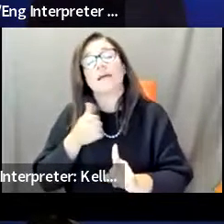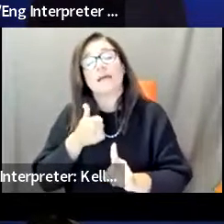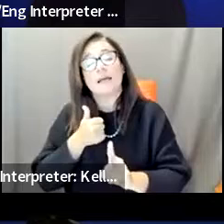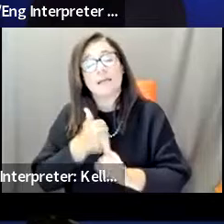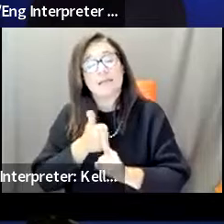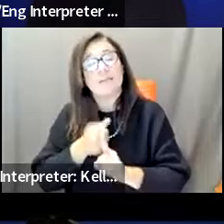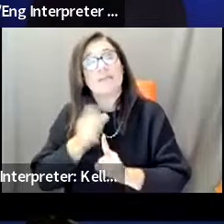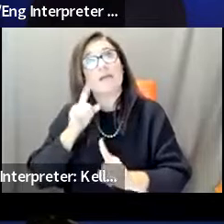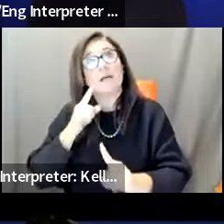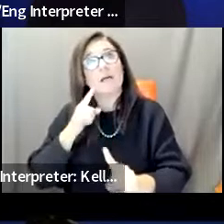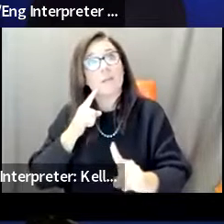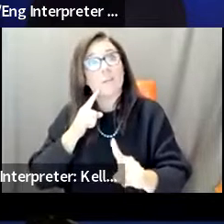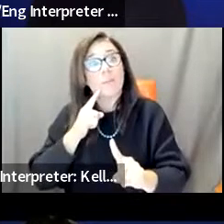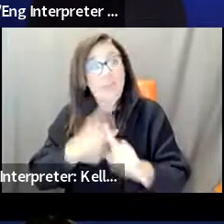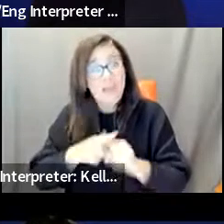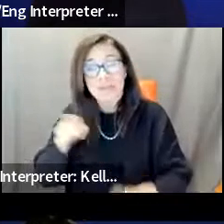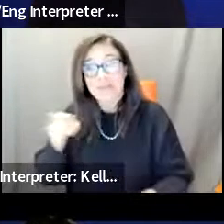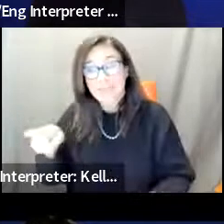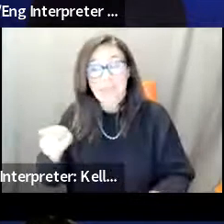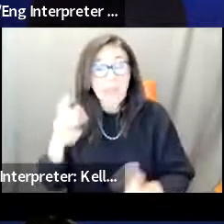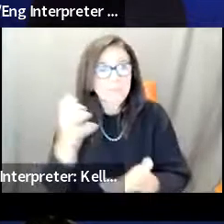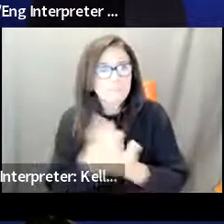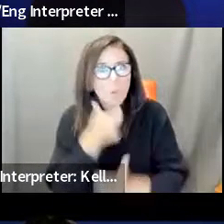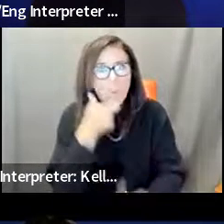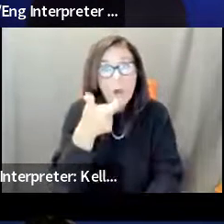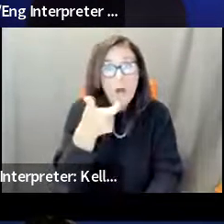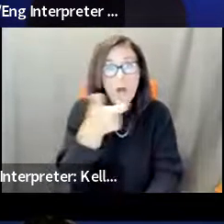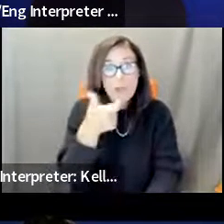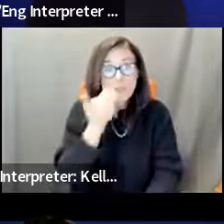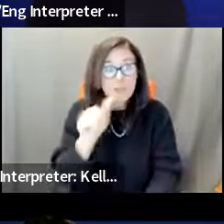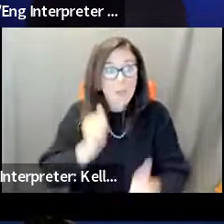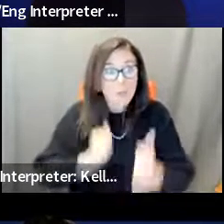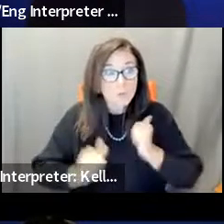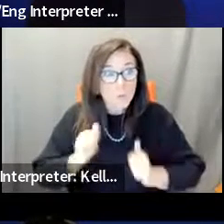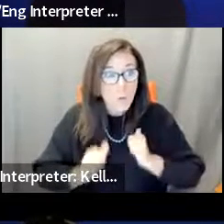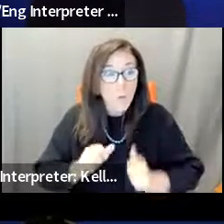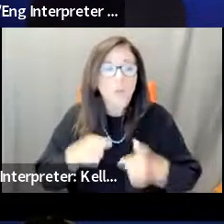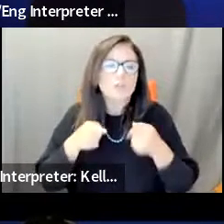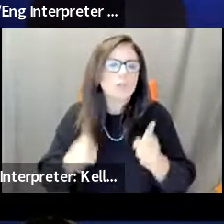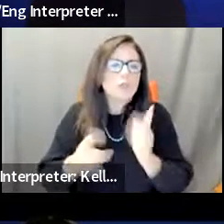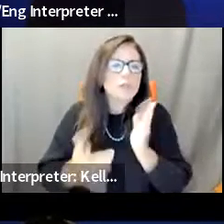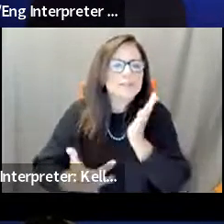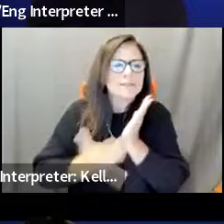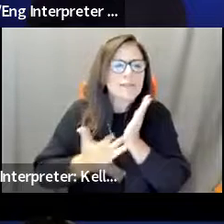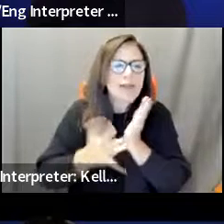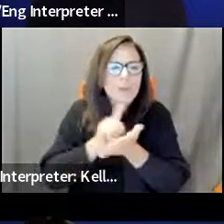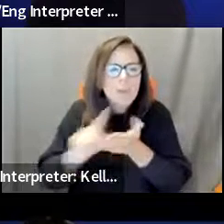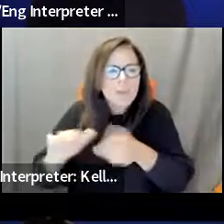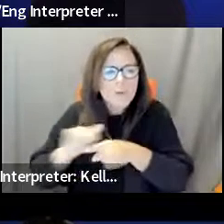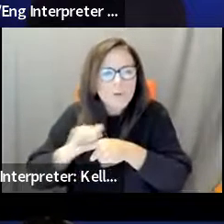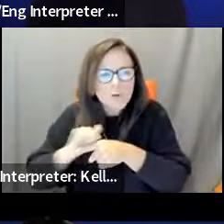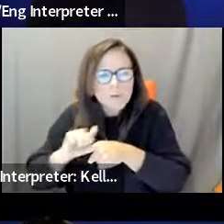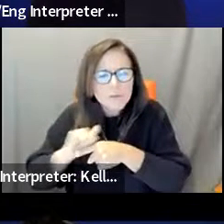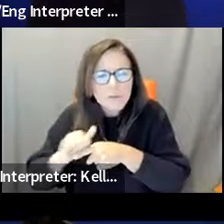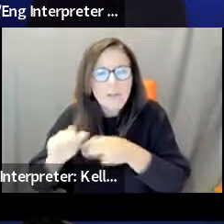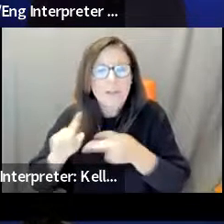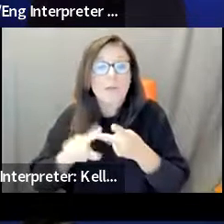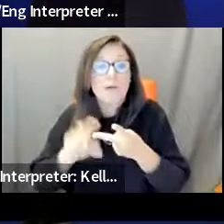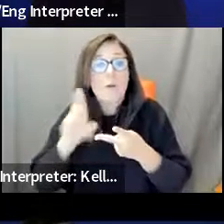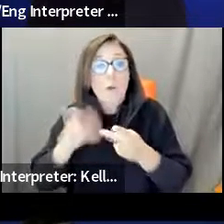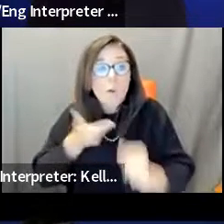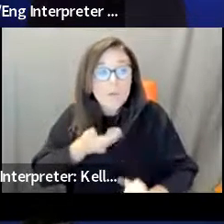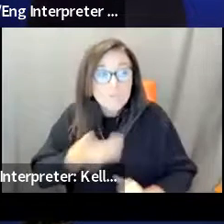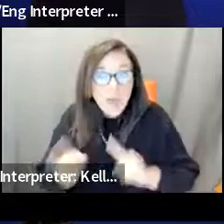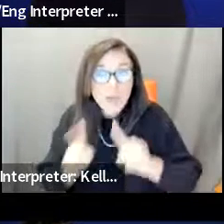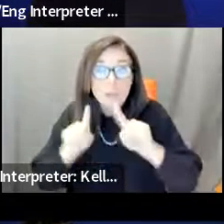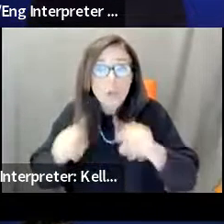watch the show during Tech Week or like invited dress or something like that, as opposed to going